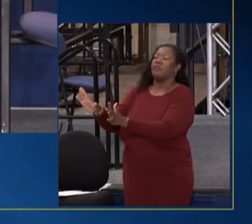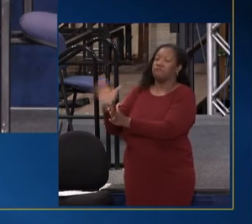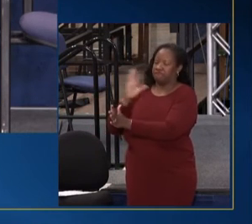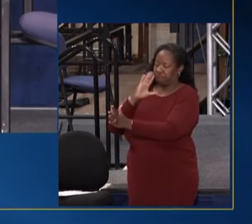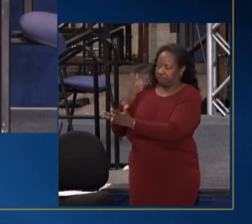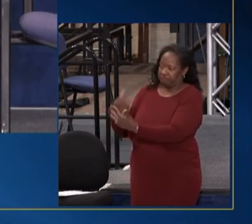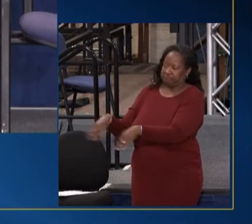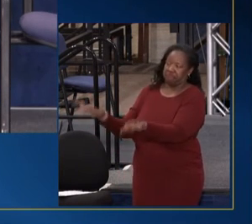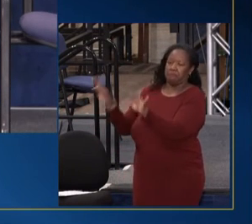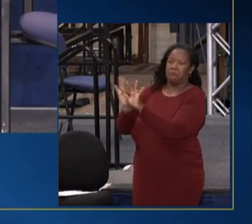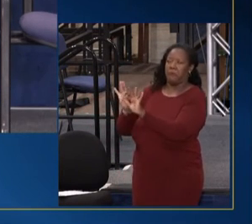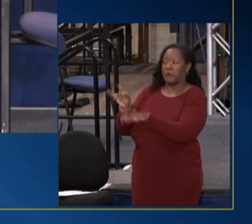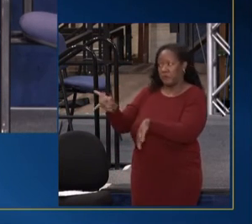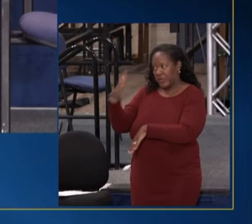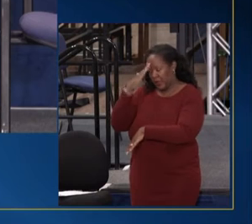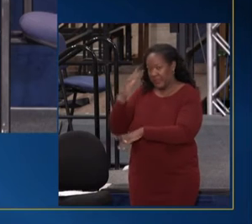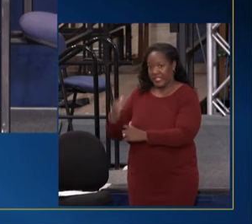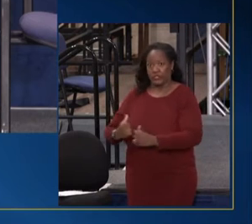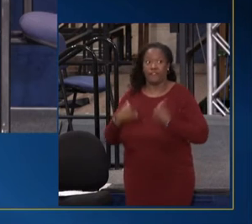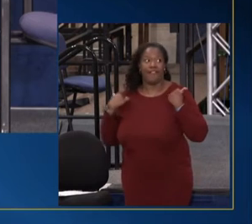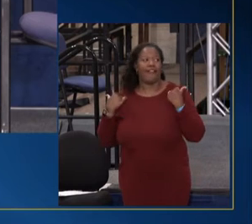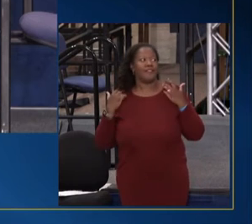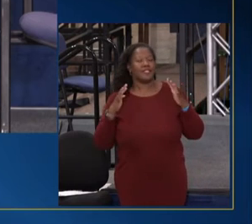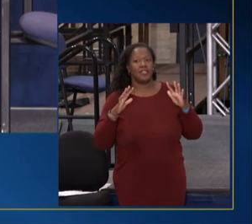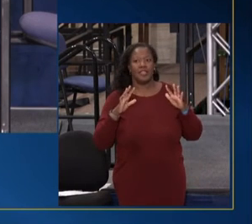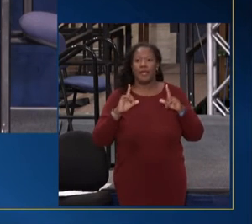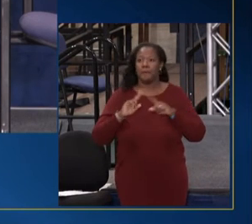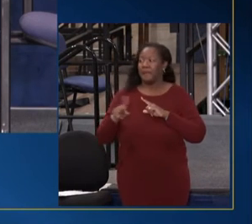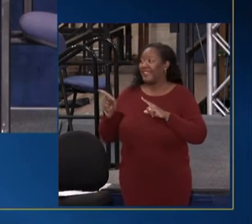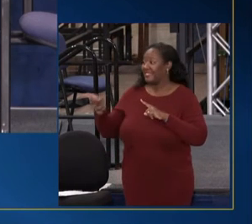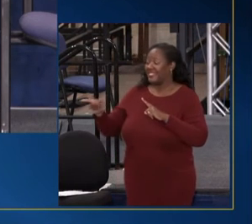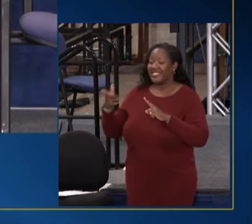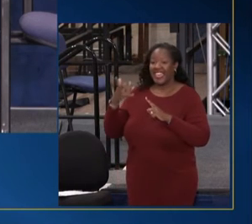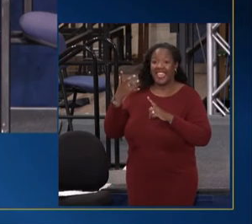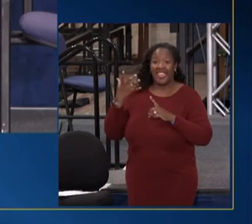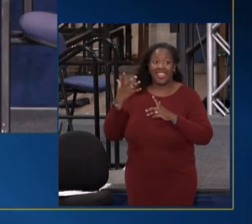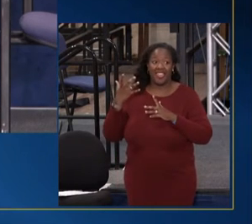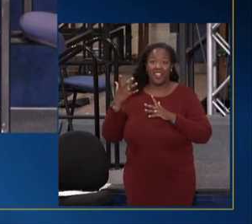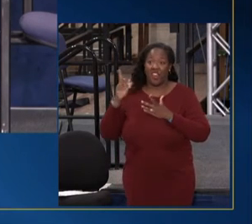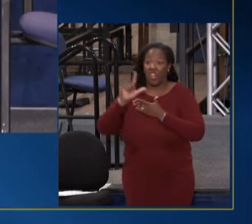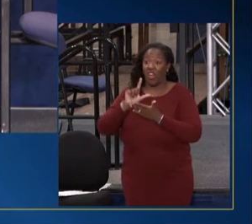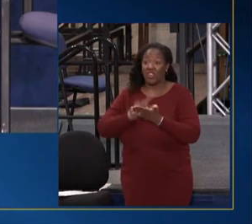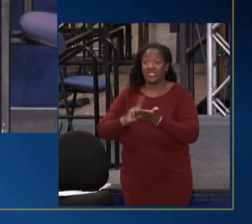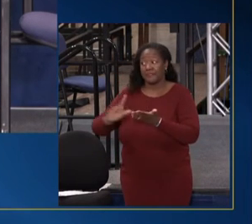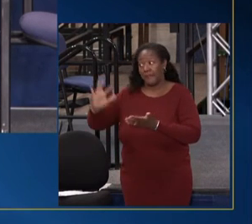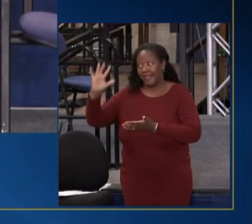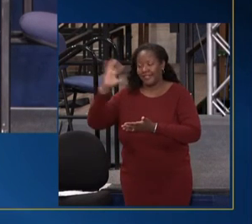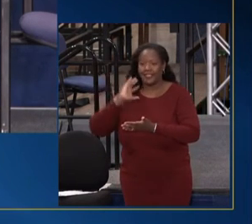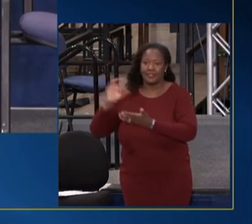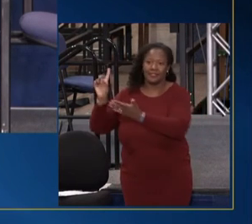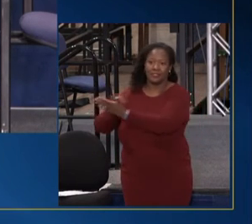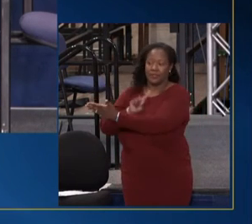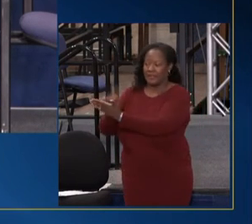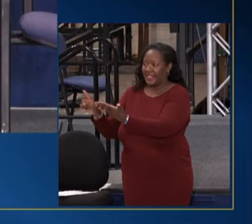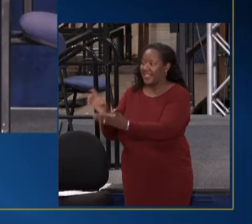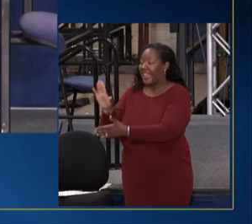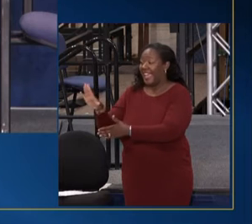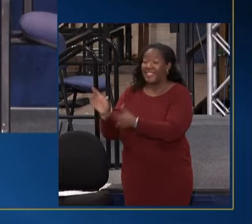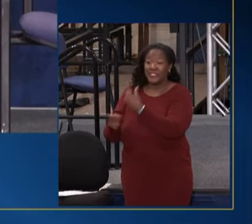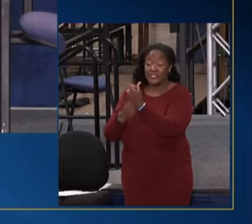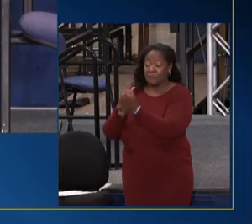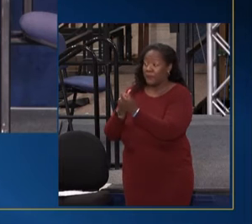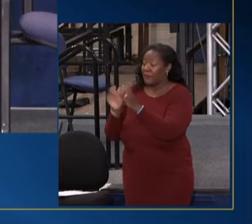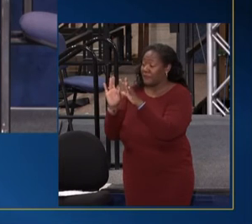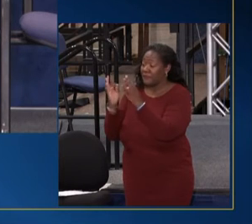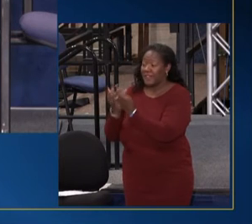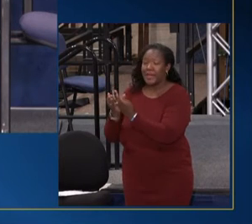know not only that they survived that, but the laws were quite discriminatory, and that support from family is really